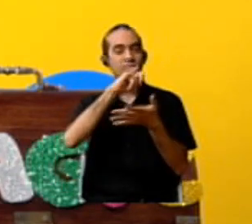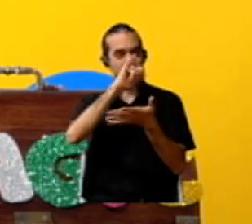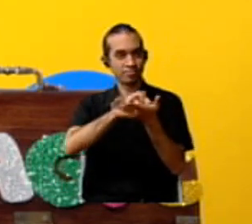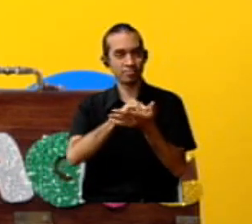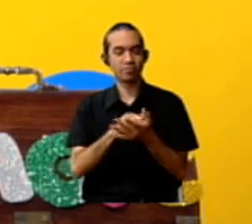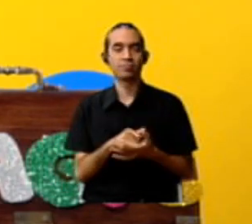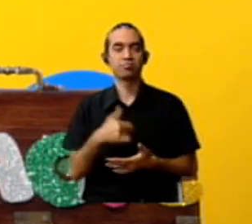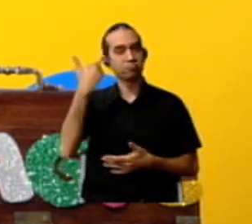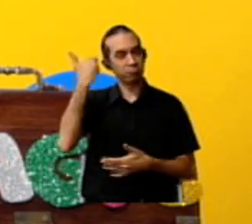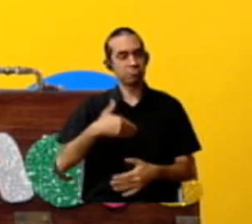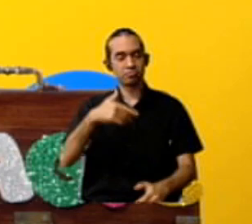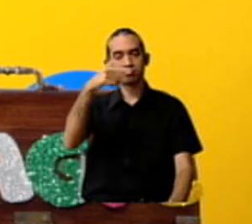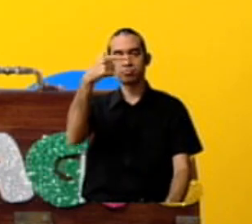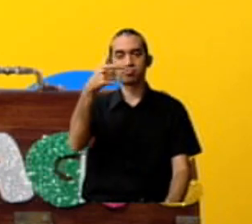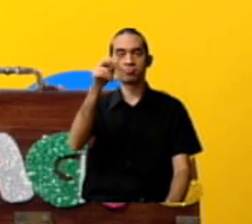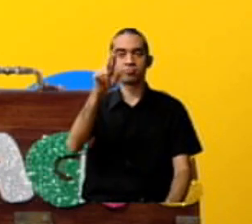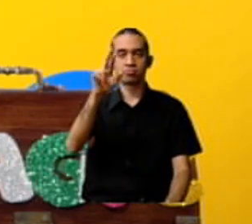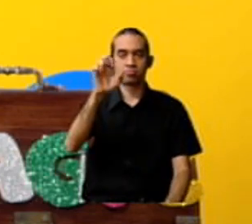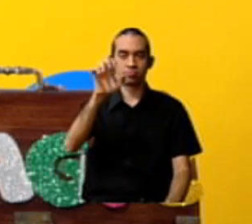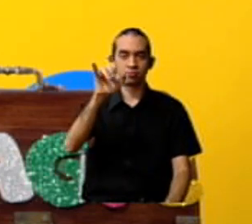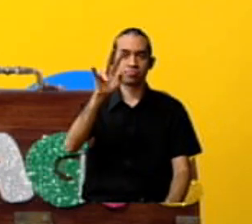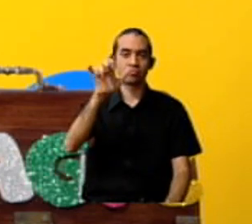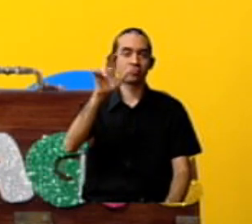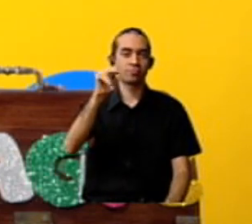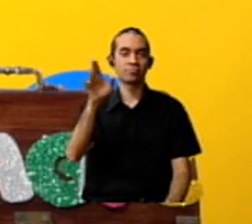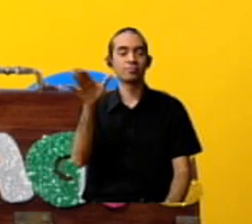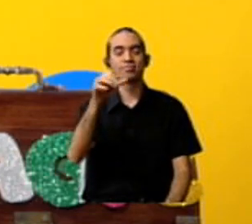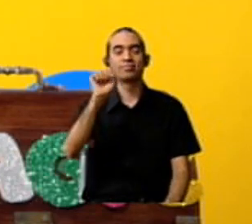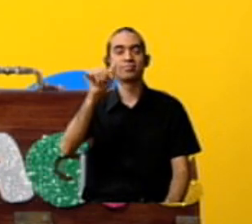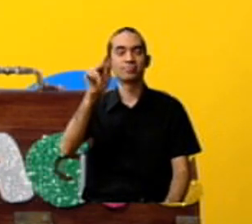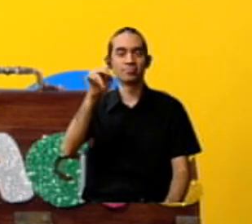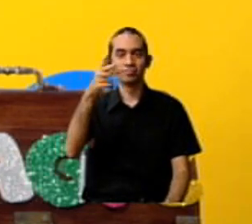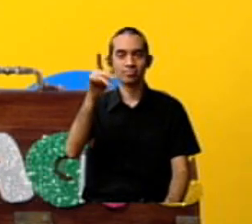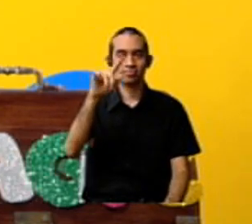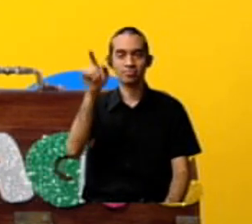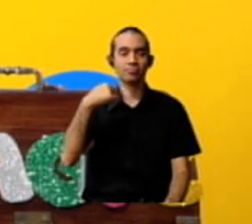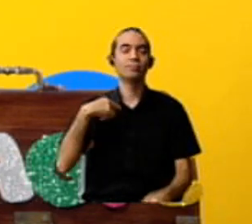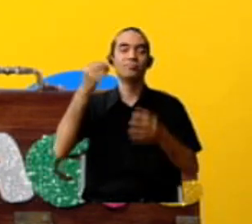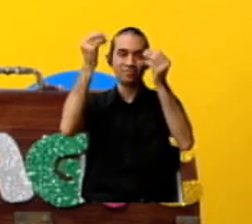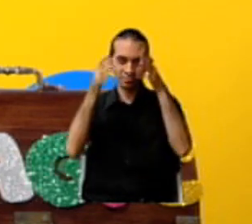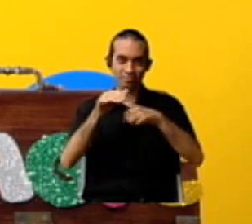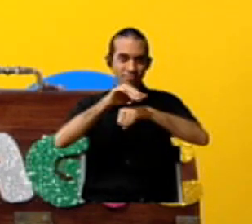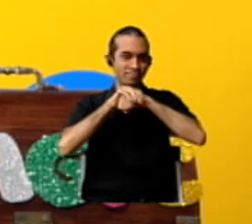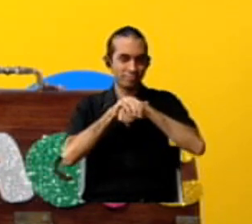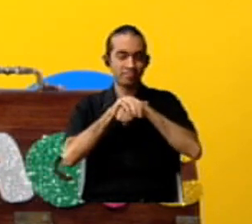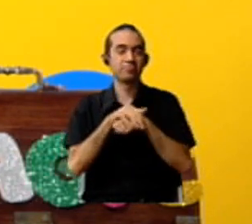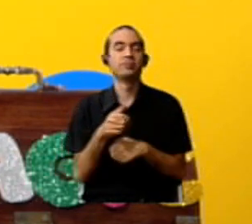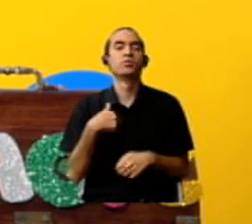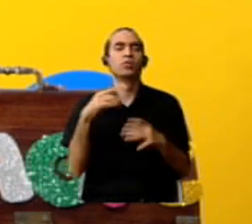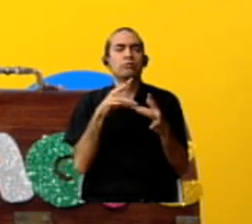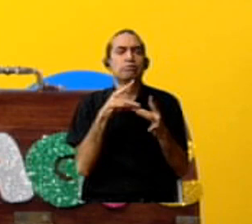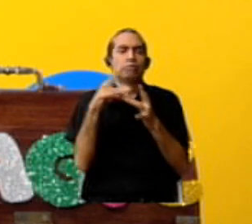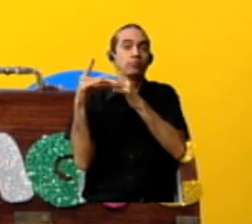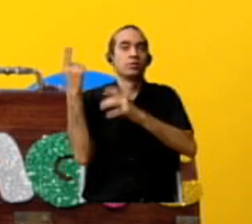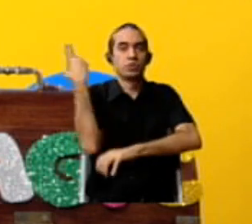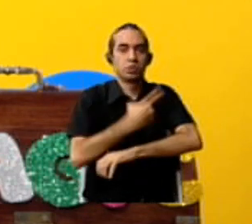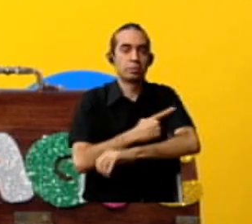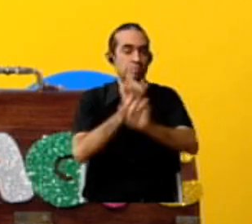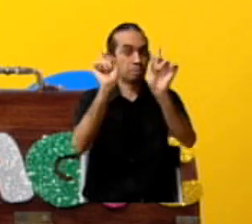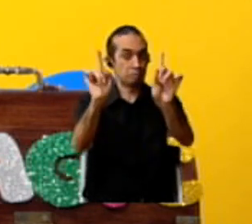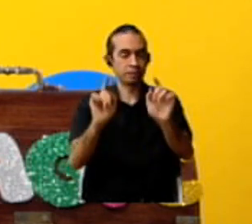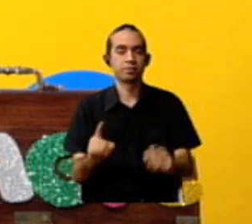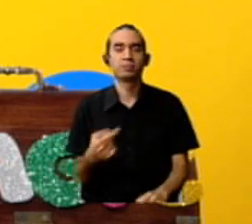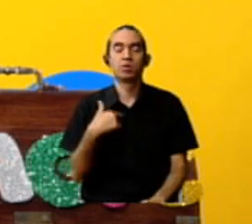I am Greivin Sánchez, and I'm going to be your English teacher. Today is a very special day, but first of all,